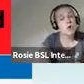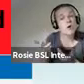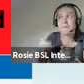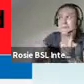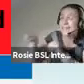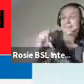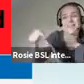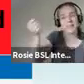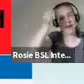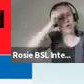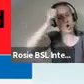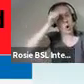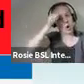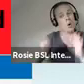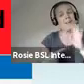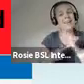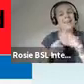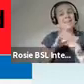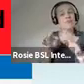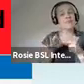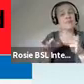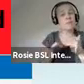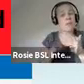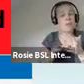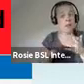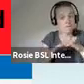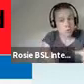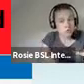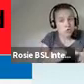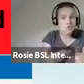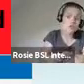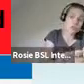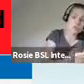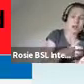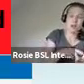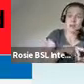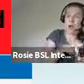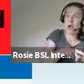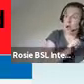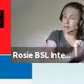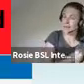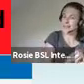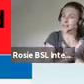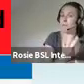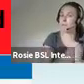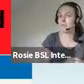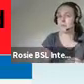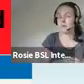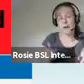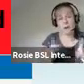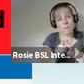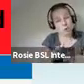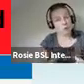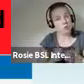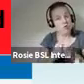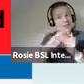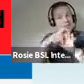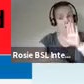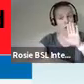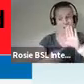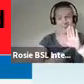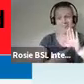the key principles about how young children developed. And also we need enabling policies, and the policies they are